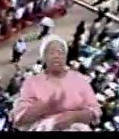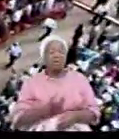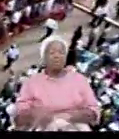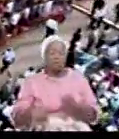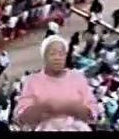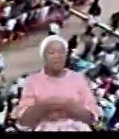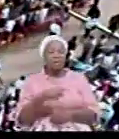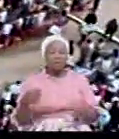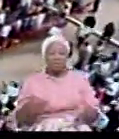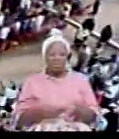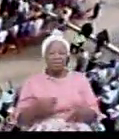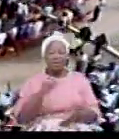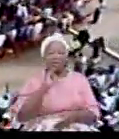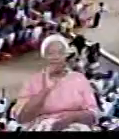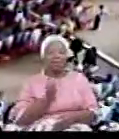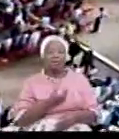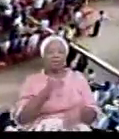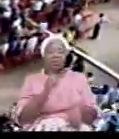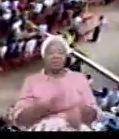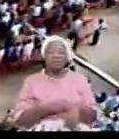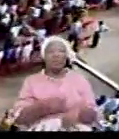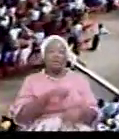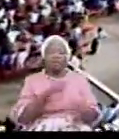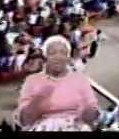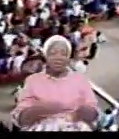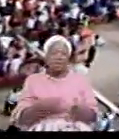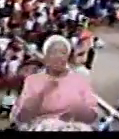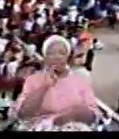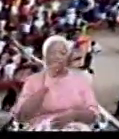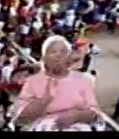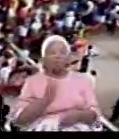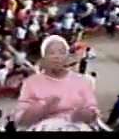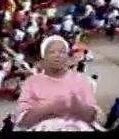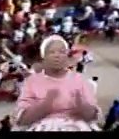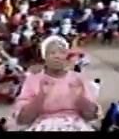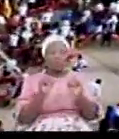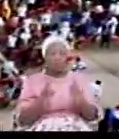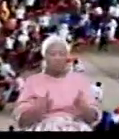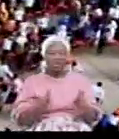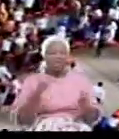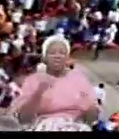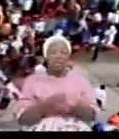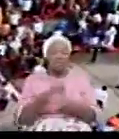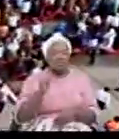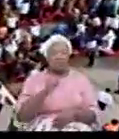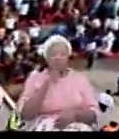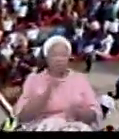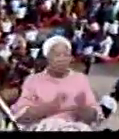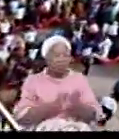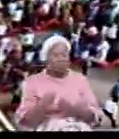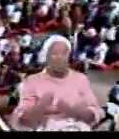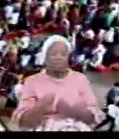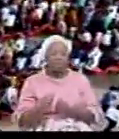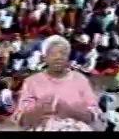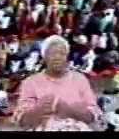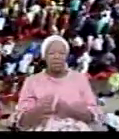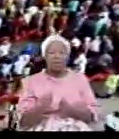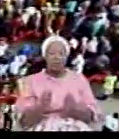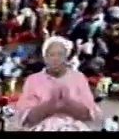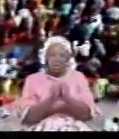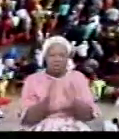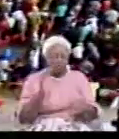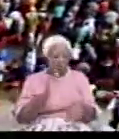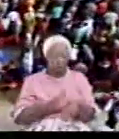day. This is our time. It must not pass us by. It must not pass us by. It must not pass